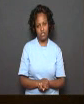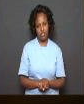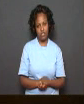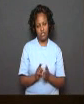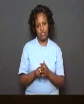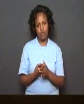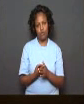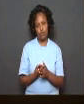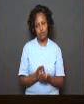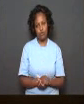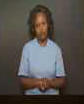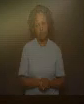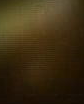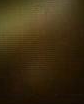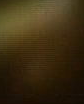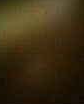Begin.